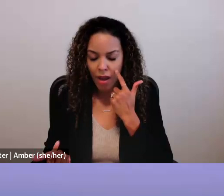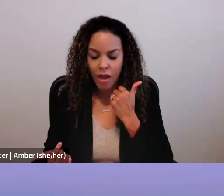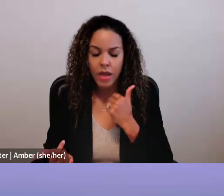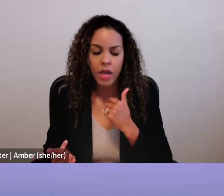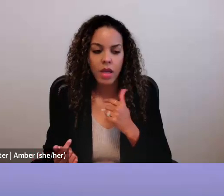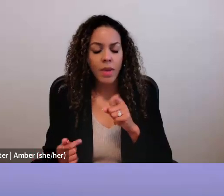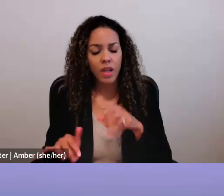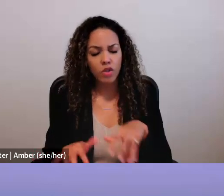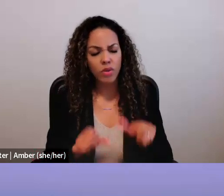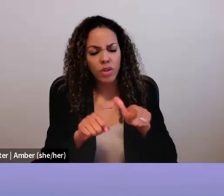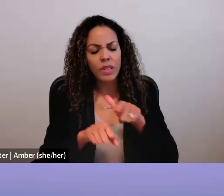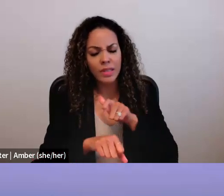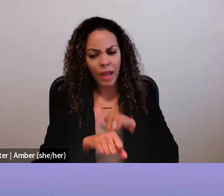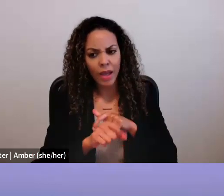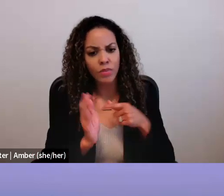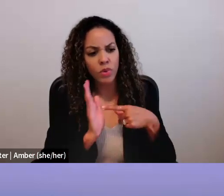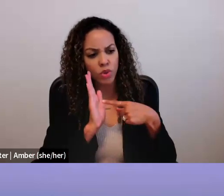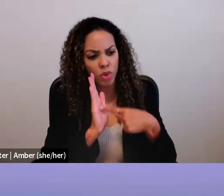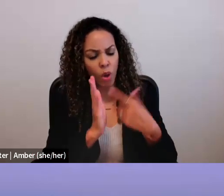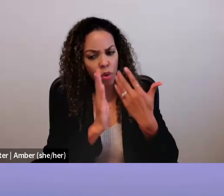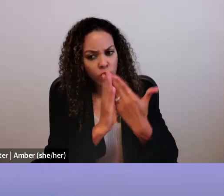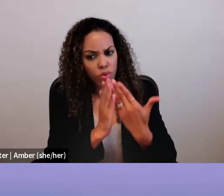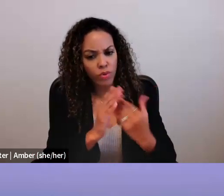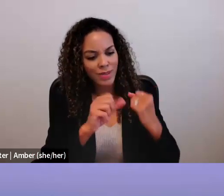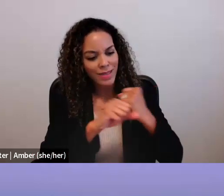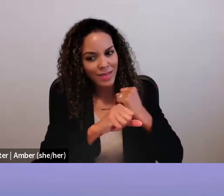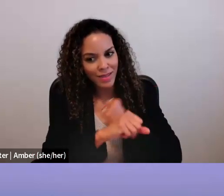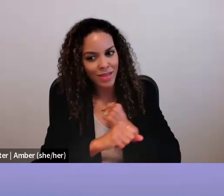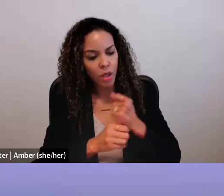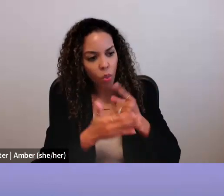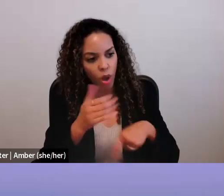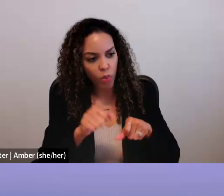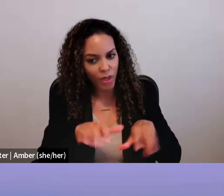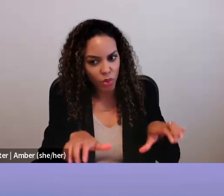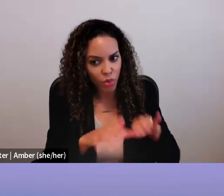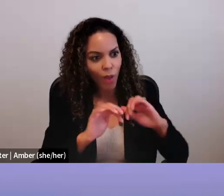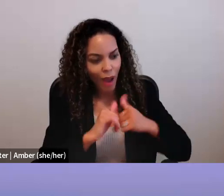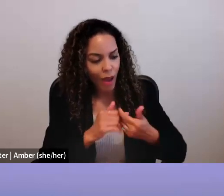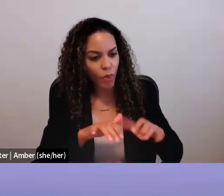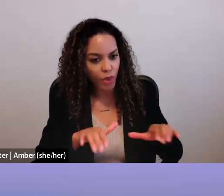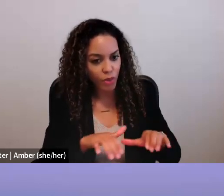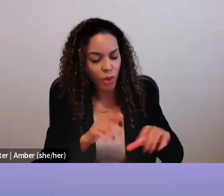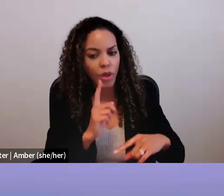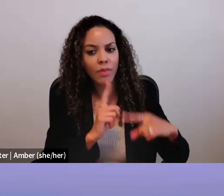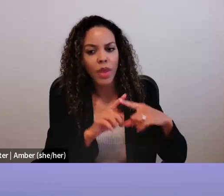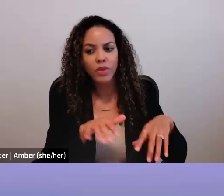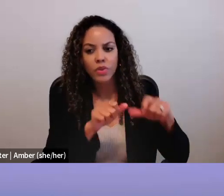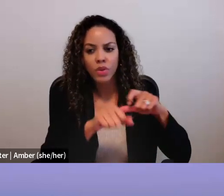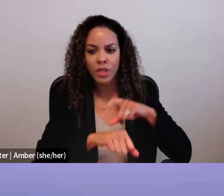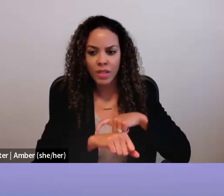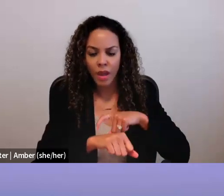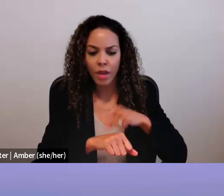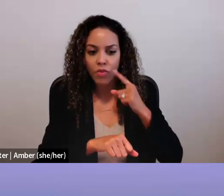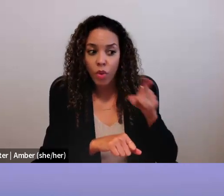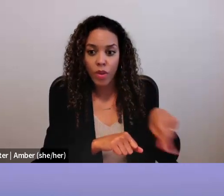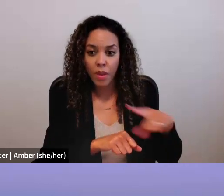to show statistically what could be done, how it could be done. It also took time for the faculty to understand that